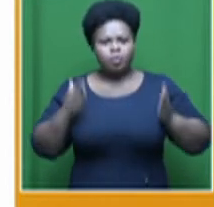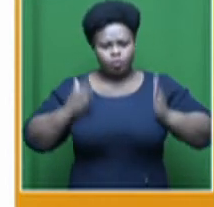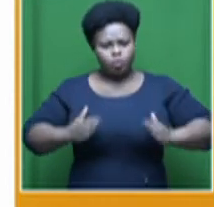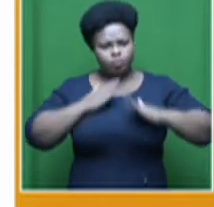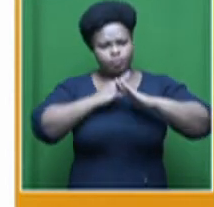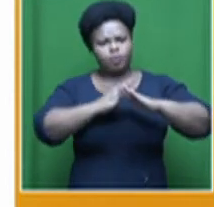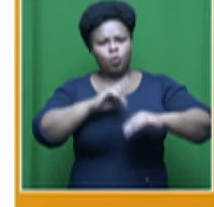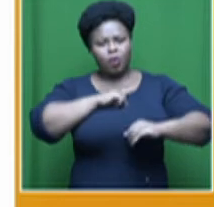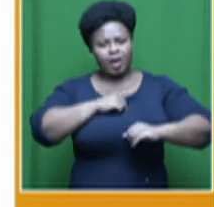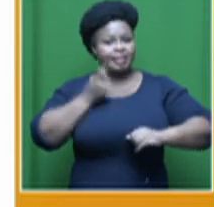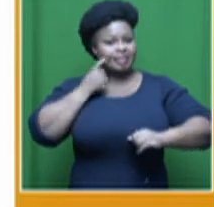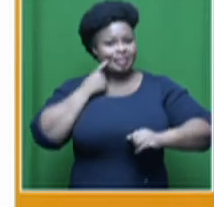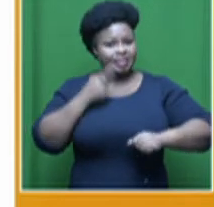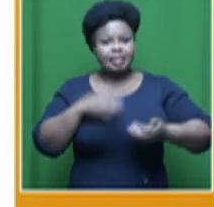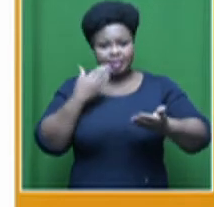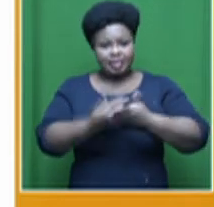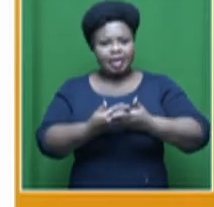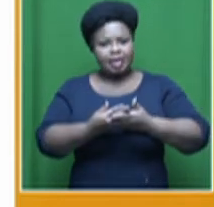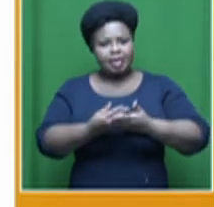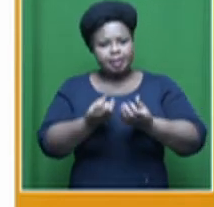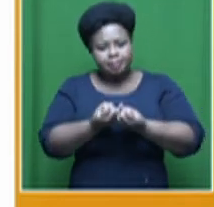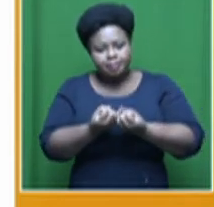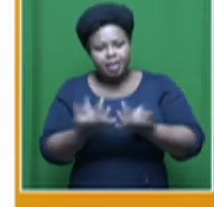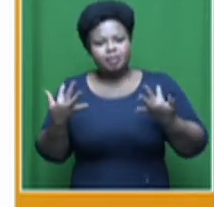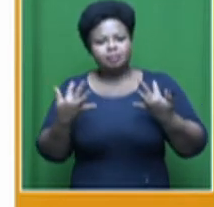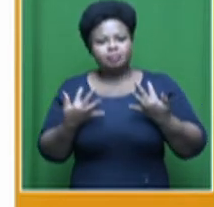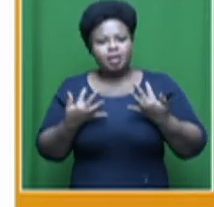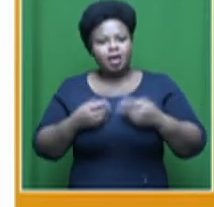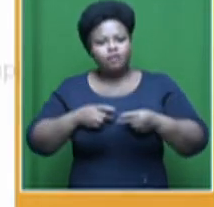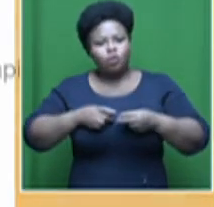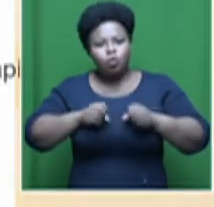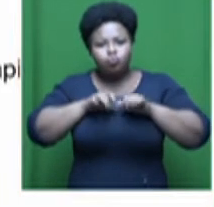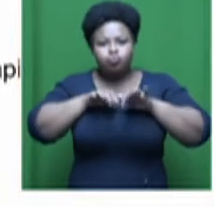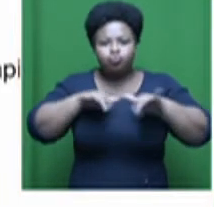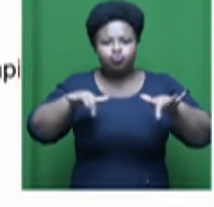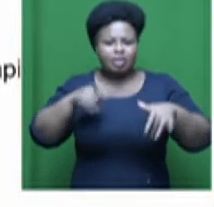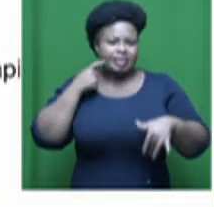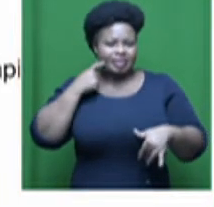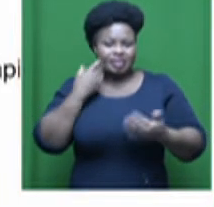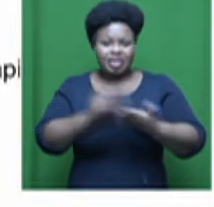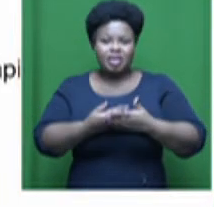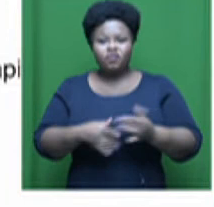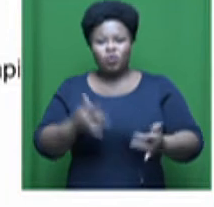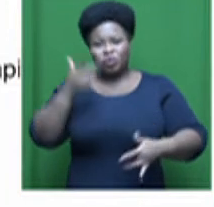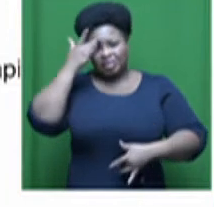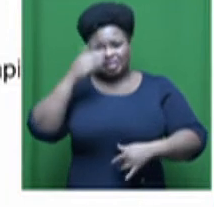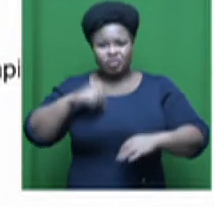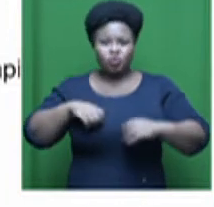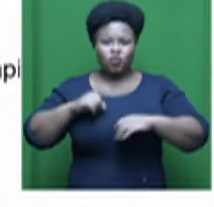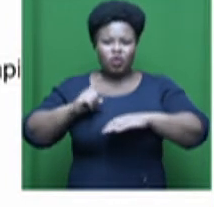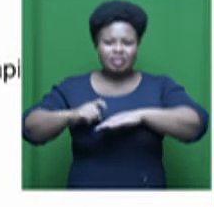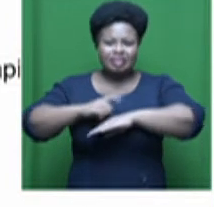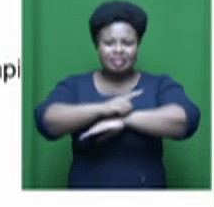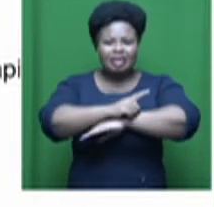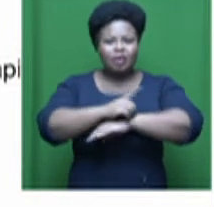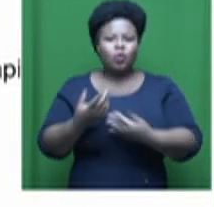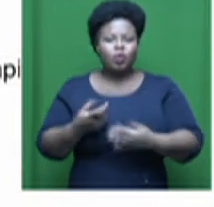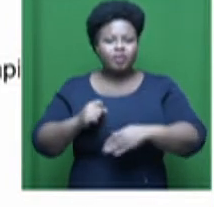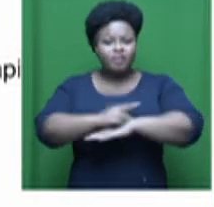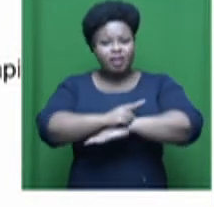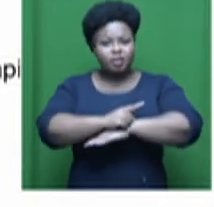the virus is replicating. But often the reason why viruses as well as bacteria mutate is that they're wanting to become